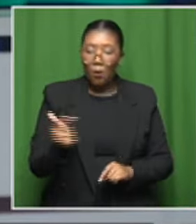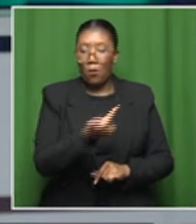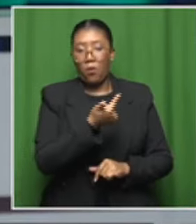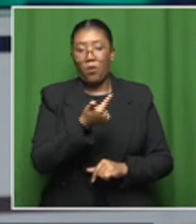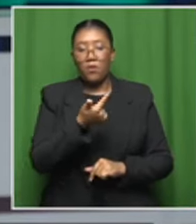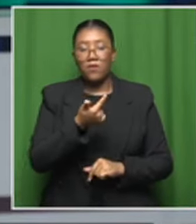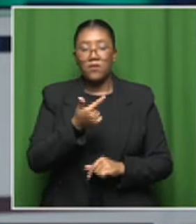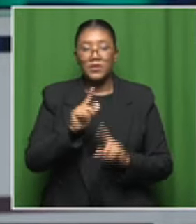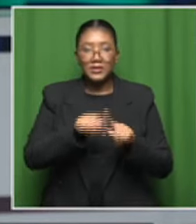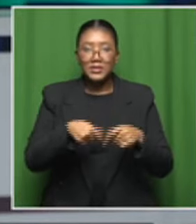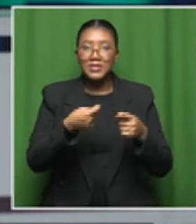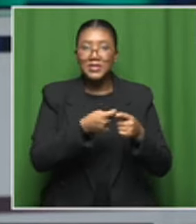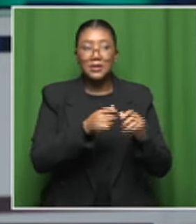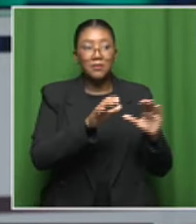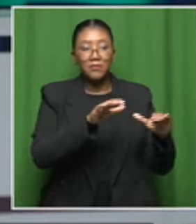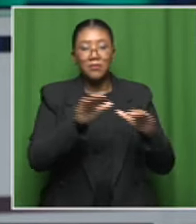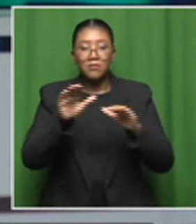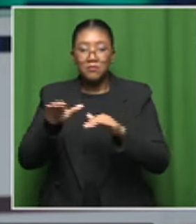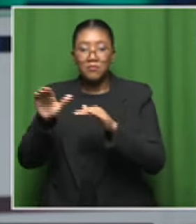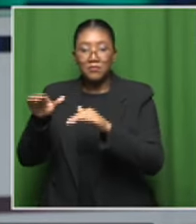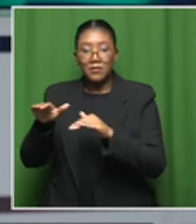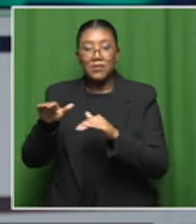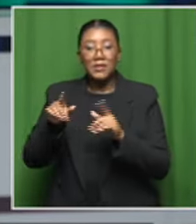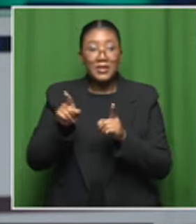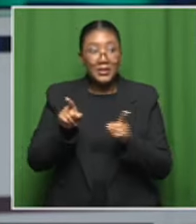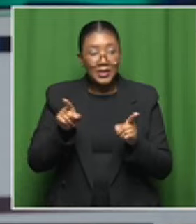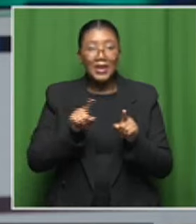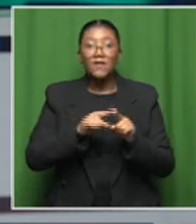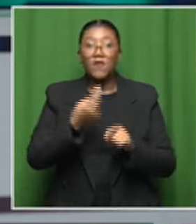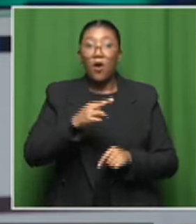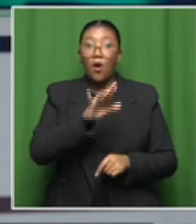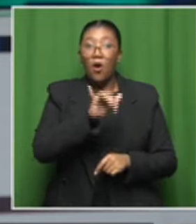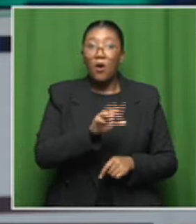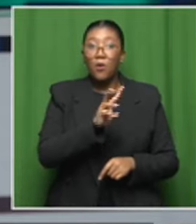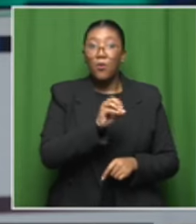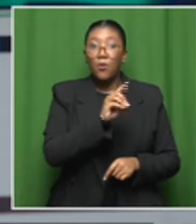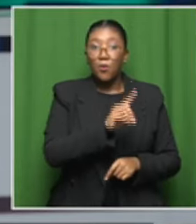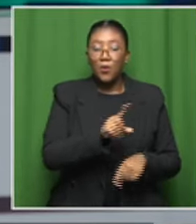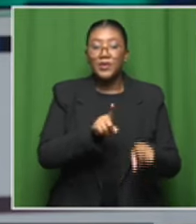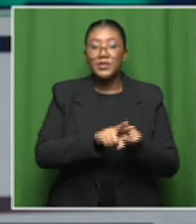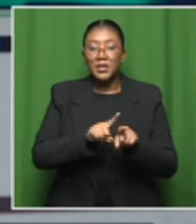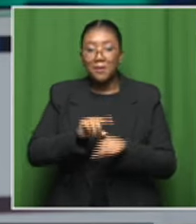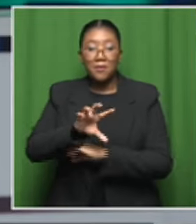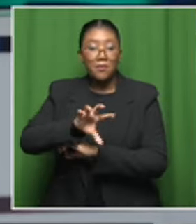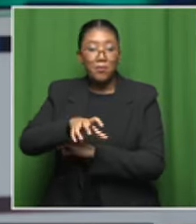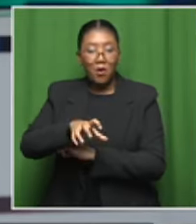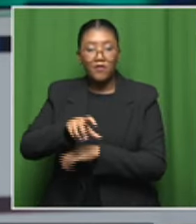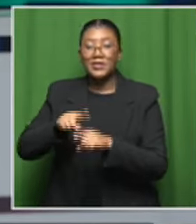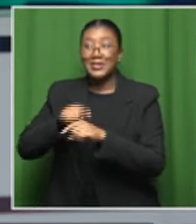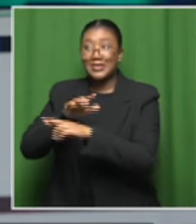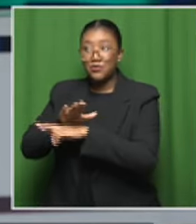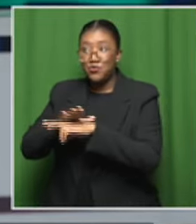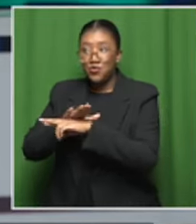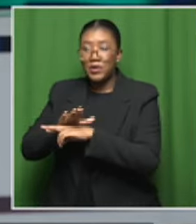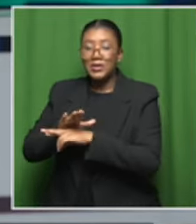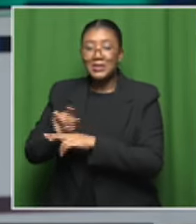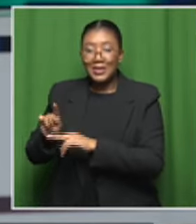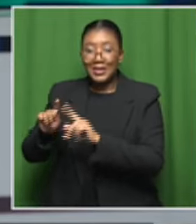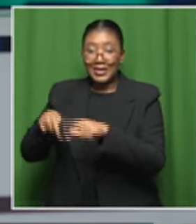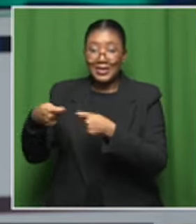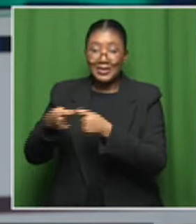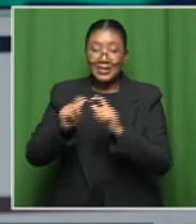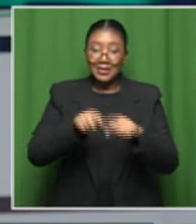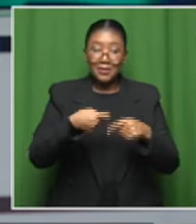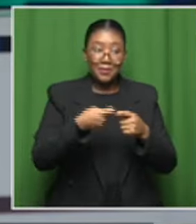our teams in the Hollywood Bets, as well as the provincial leagues, regional leagues, and so forth, and basically making sure that they